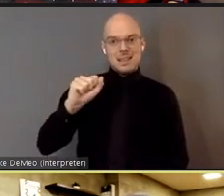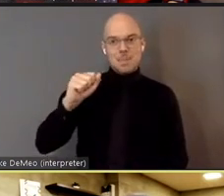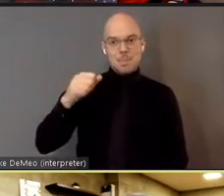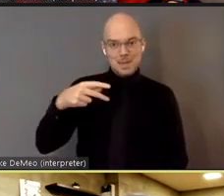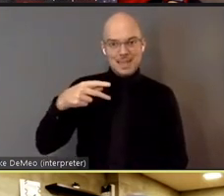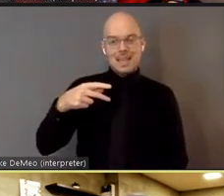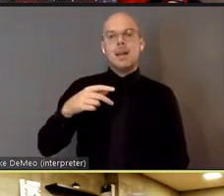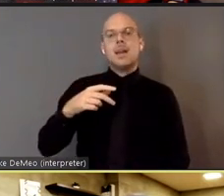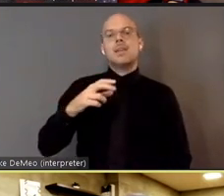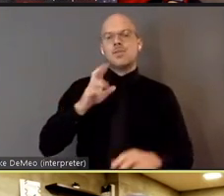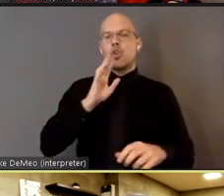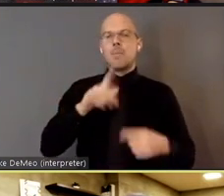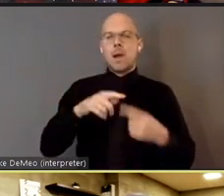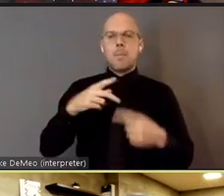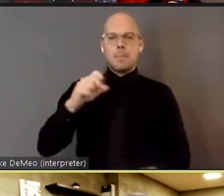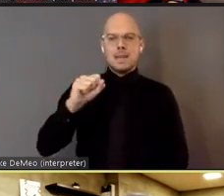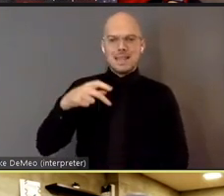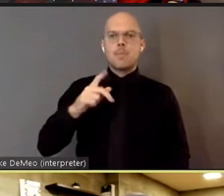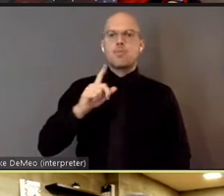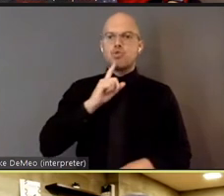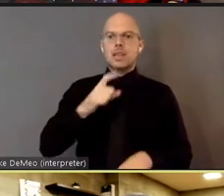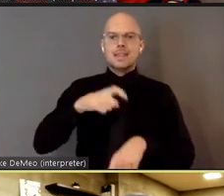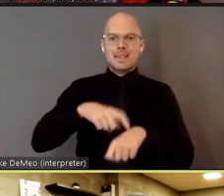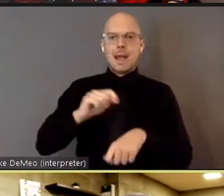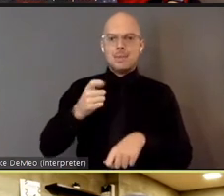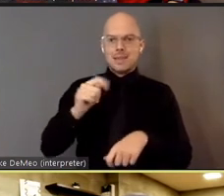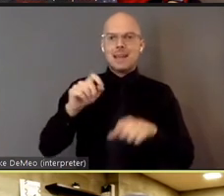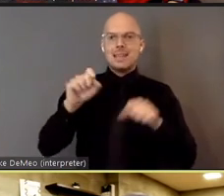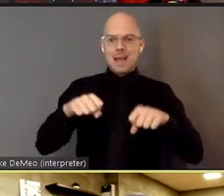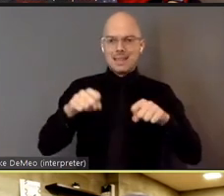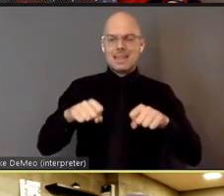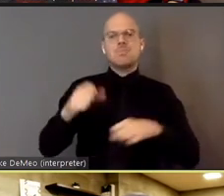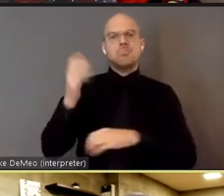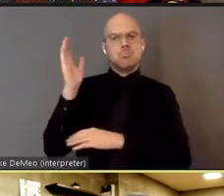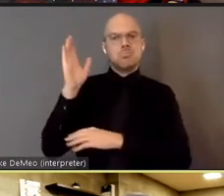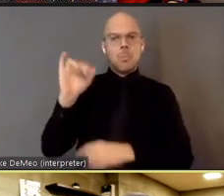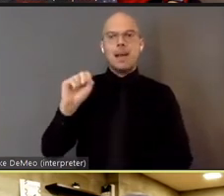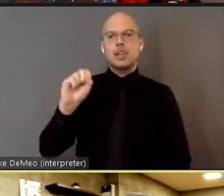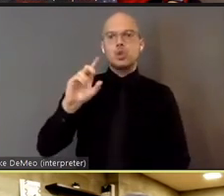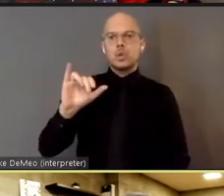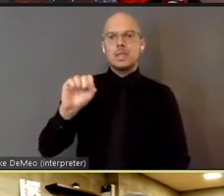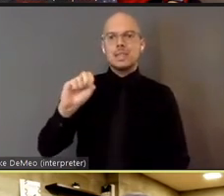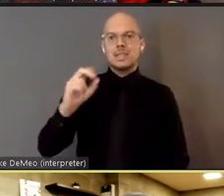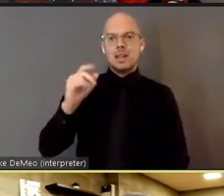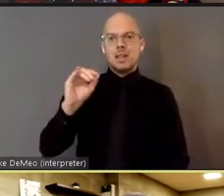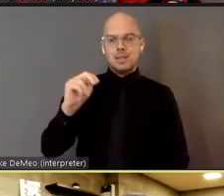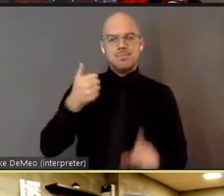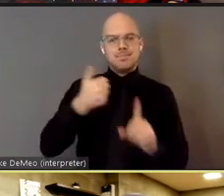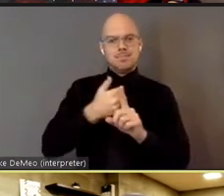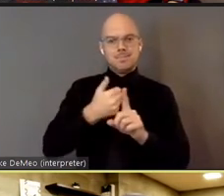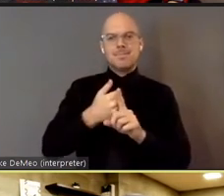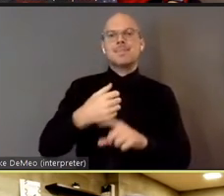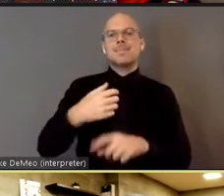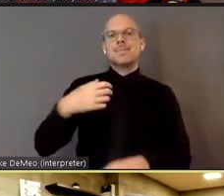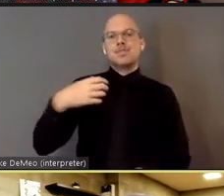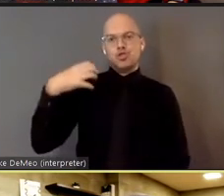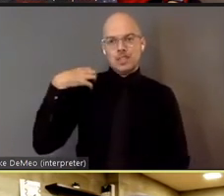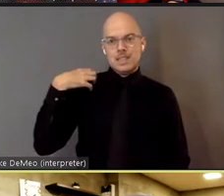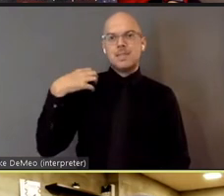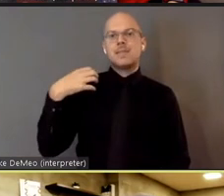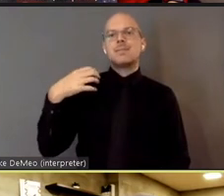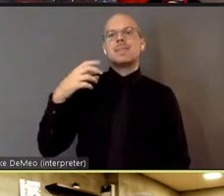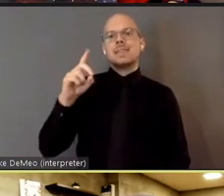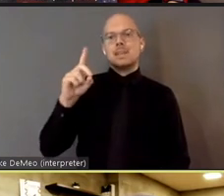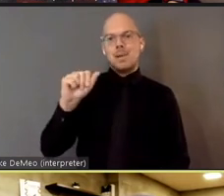Text Capacity by Susie Singleton. She's the Chief Disability Rights Officer for